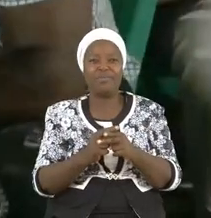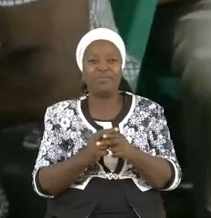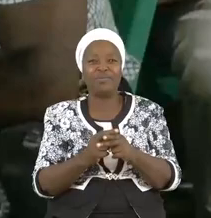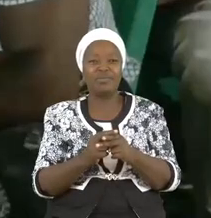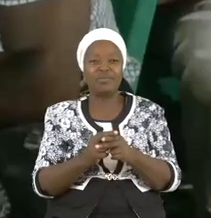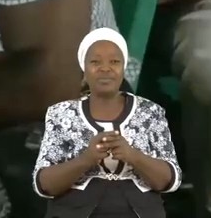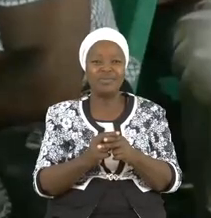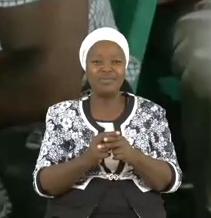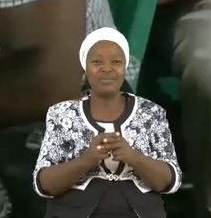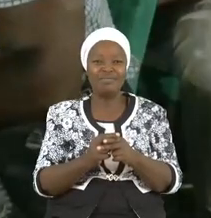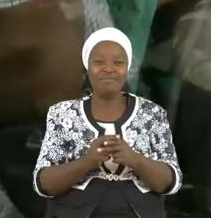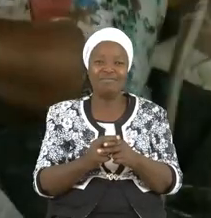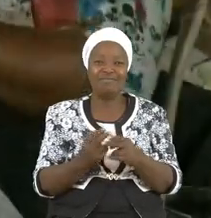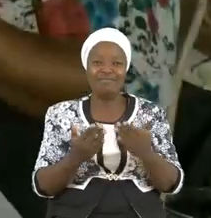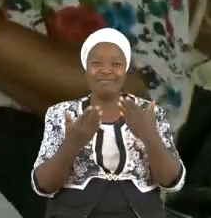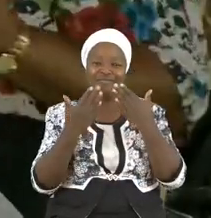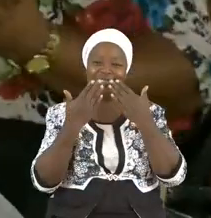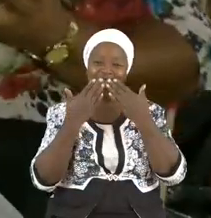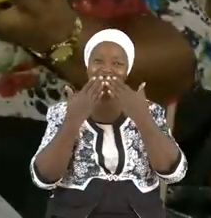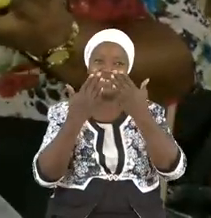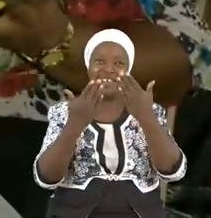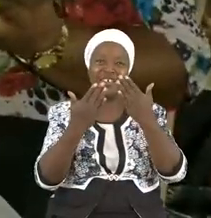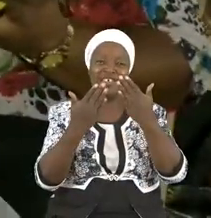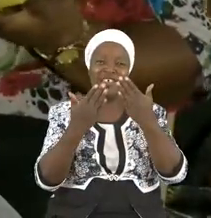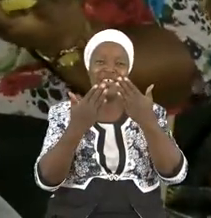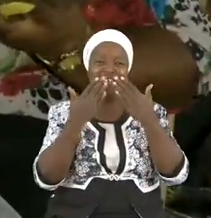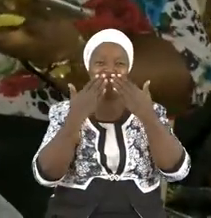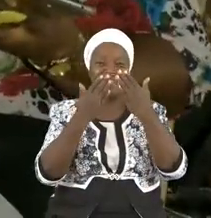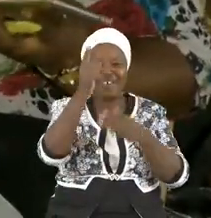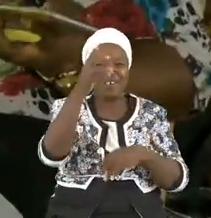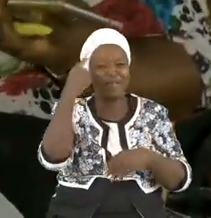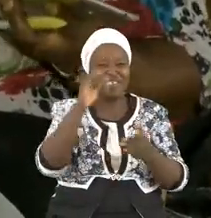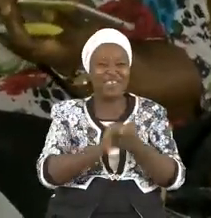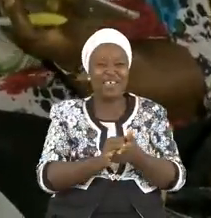Thank God for that lonely amen that is good enough. Everybody.